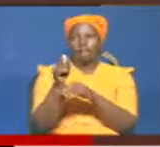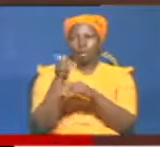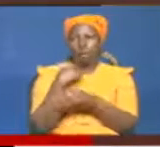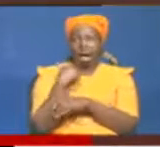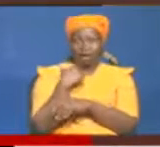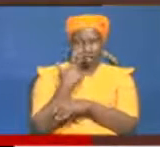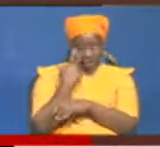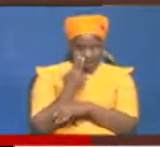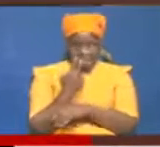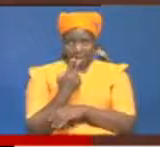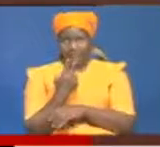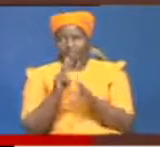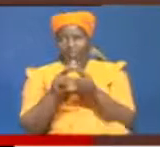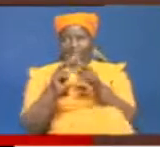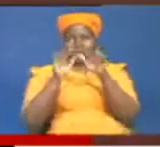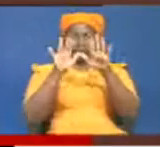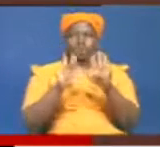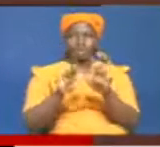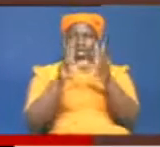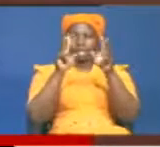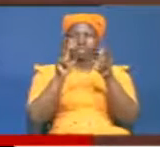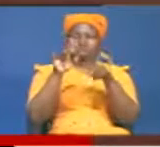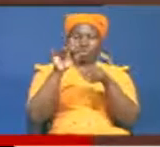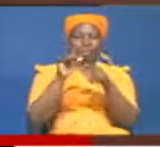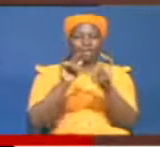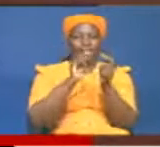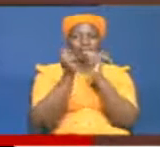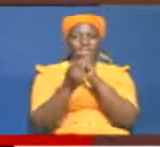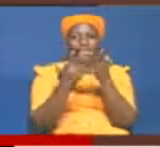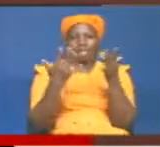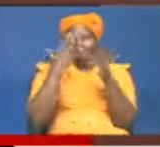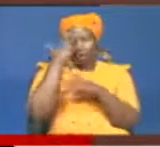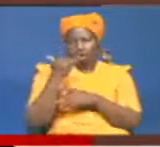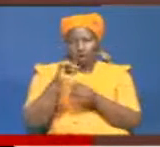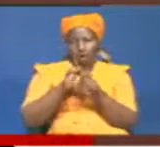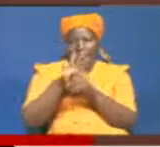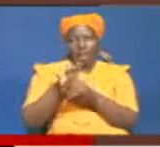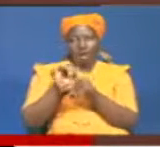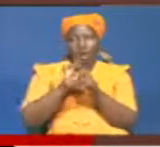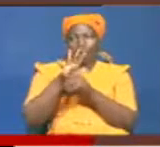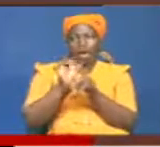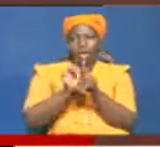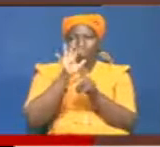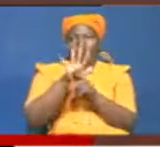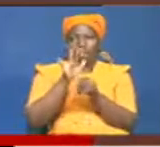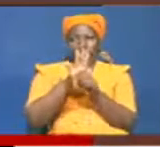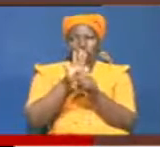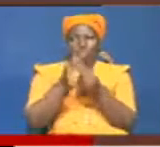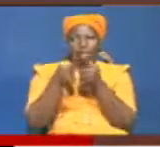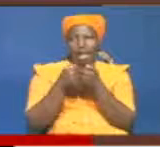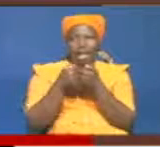issue, the dynamics as a result of COVID-19. Now, COVID-19 exposed a number of challenges within the public